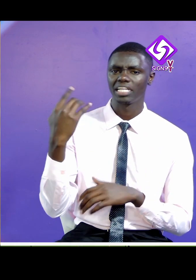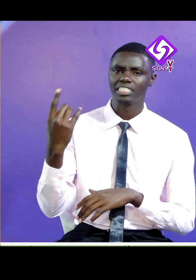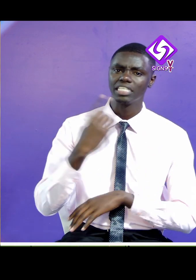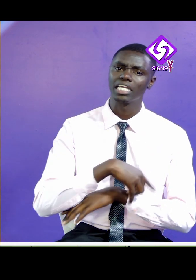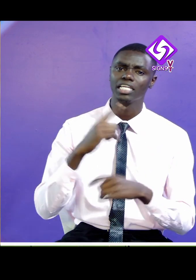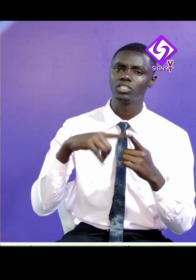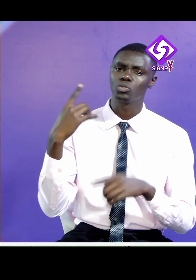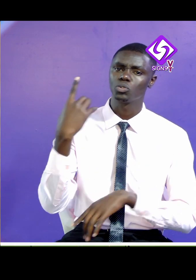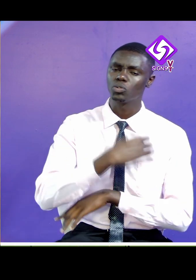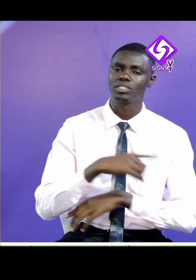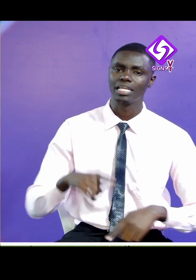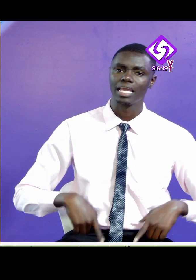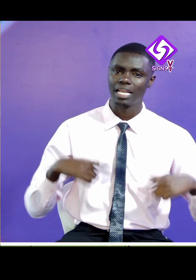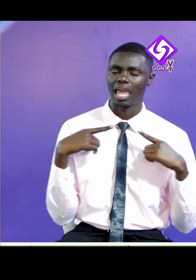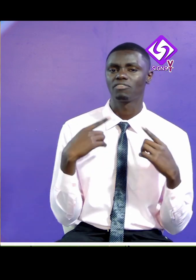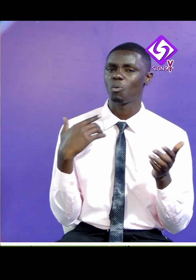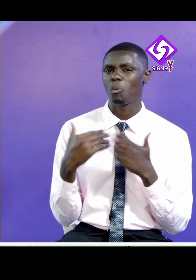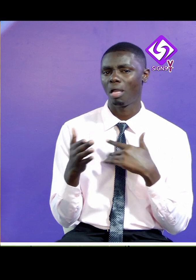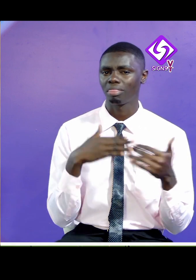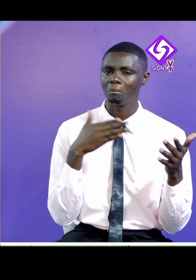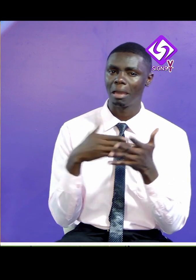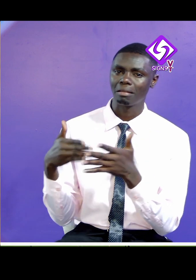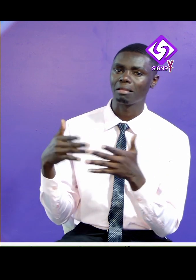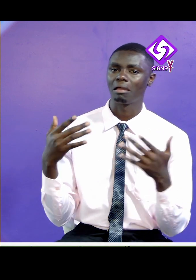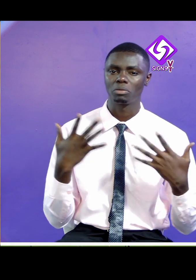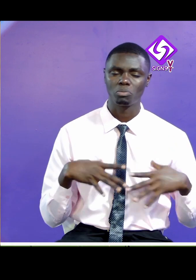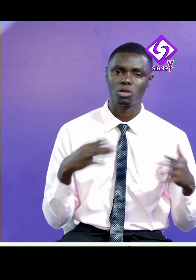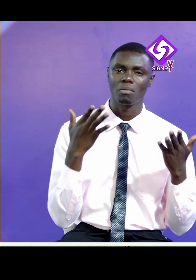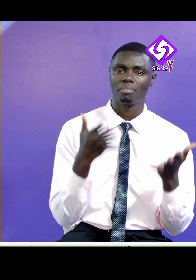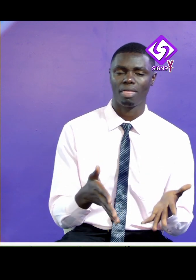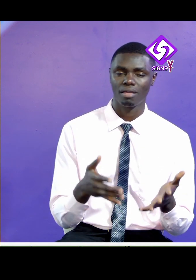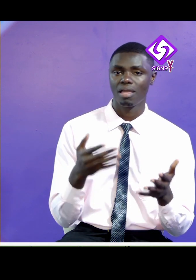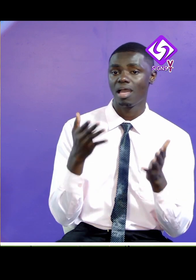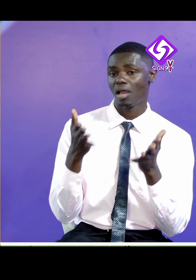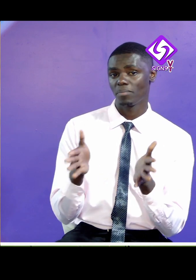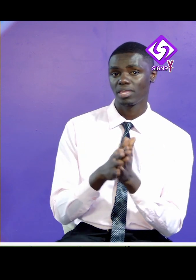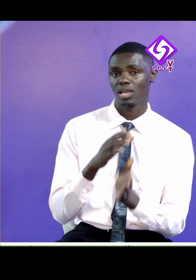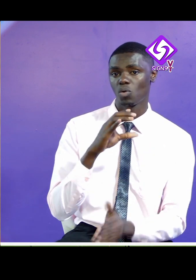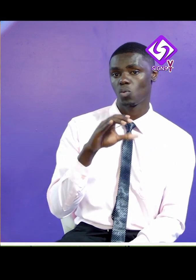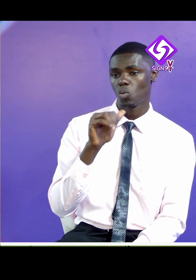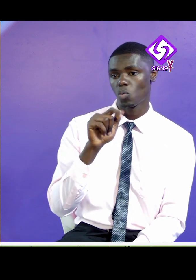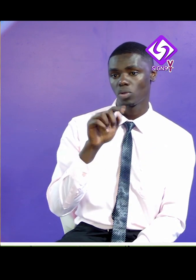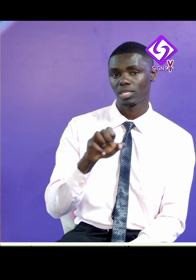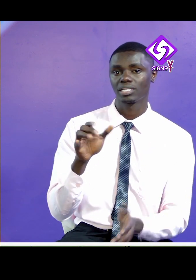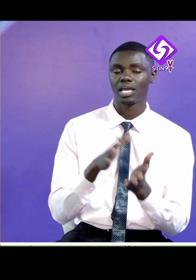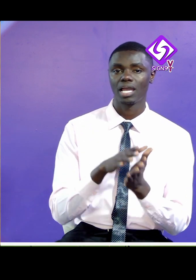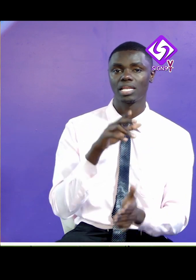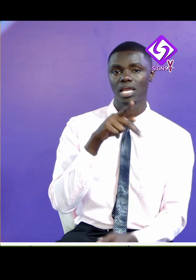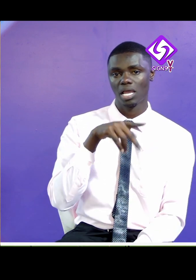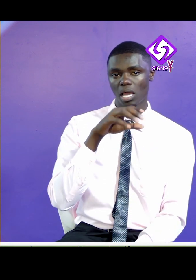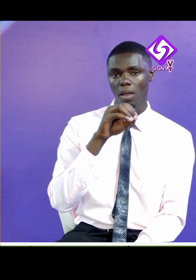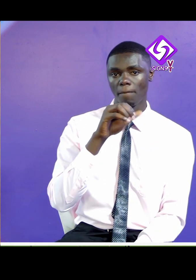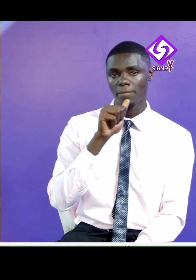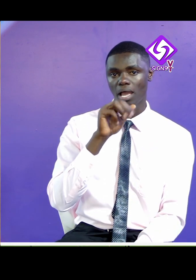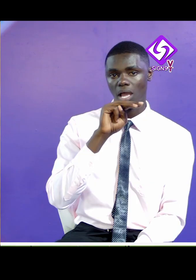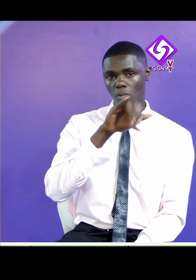them from achieving that. And I'm here with Kat and the Pamoja Mental Health and Safeguarding Network. I was